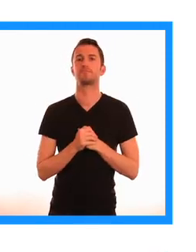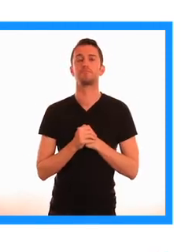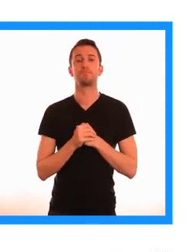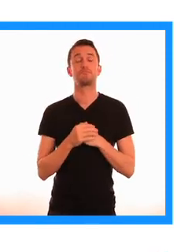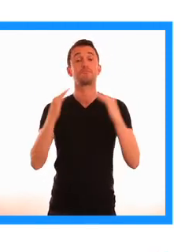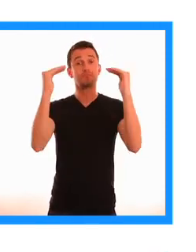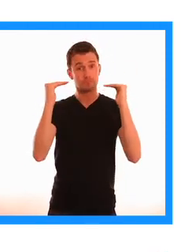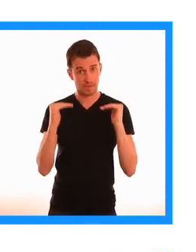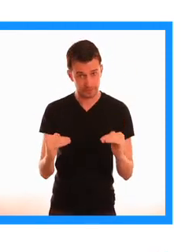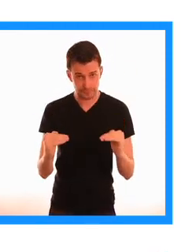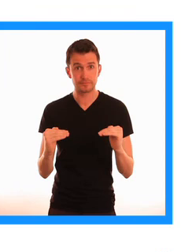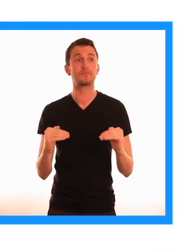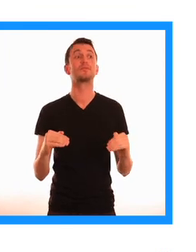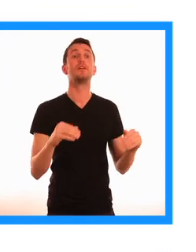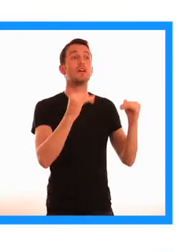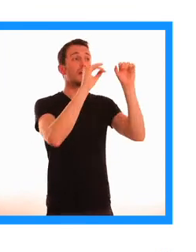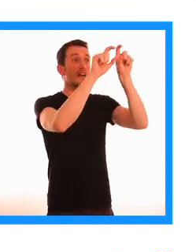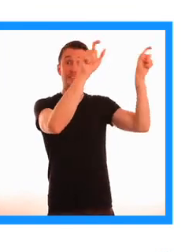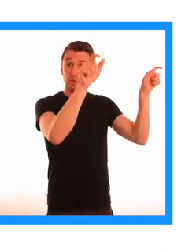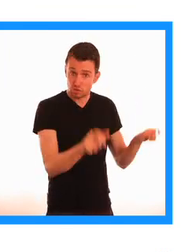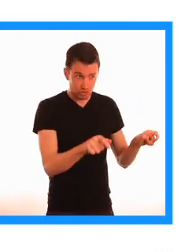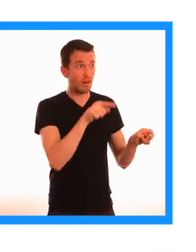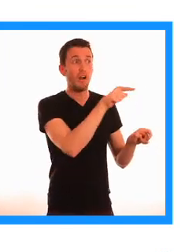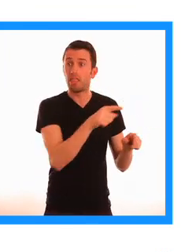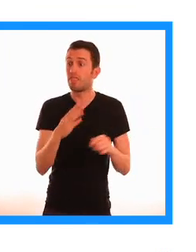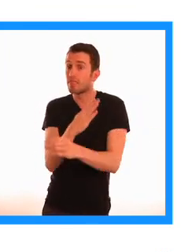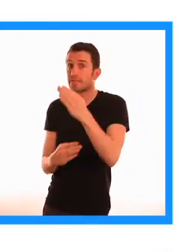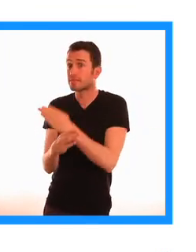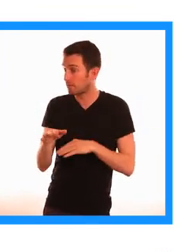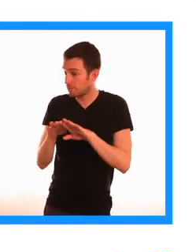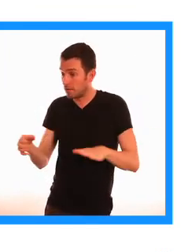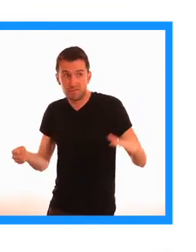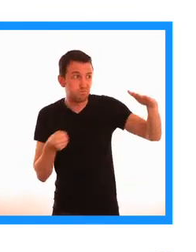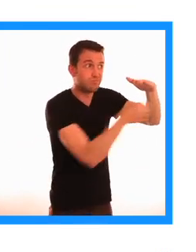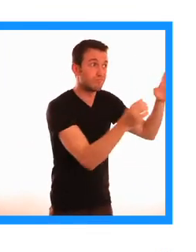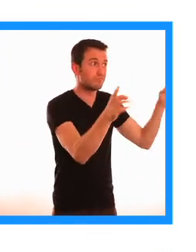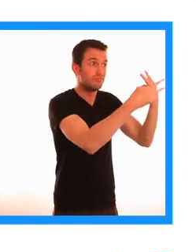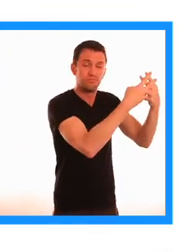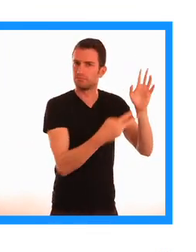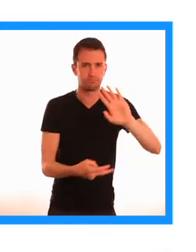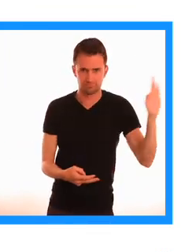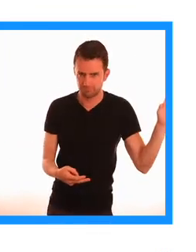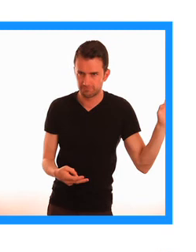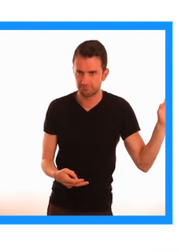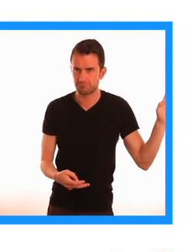End the institutionalization of children with disabilities, starting with a moratorium on new admissions.